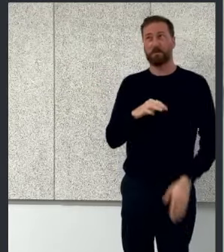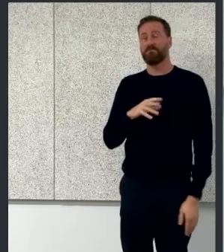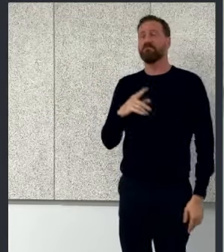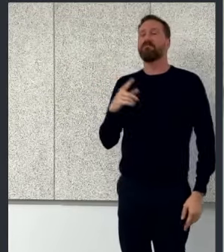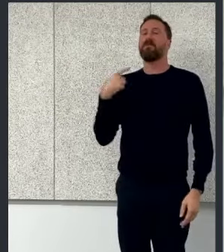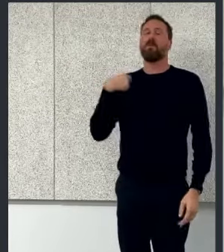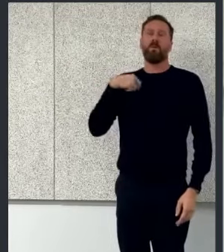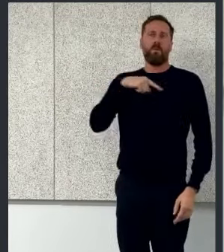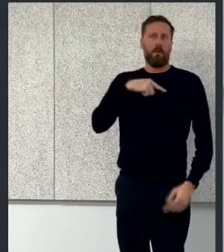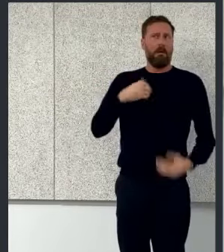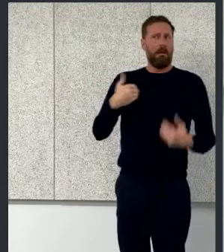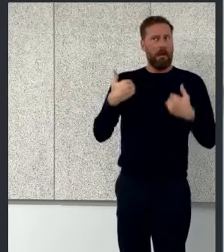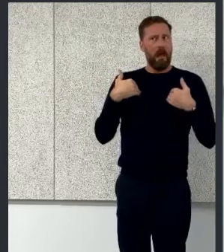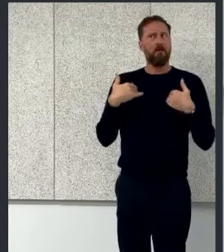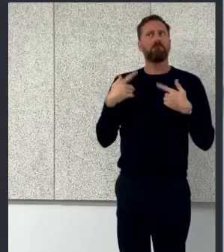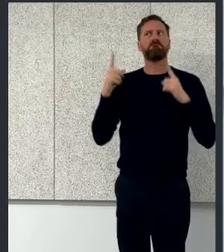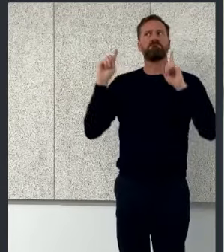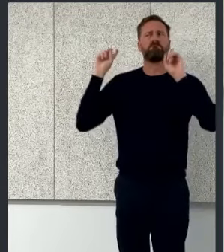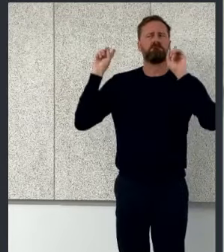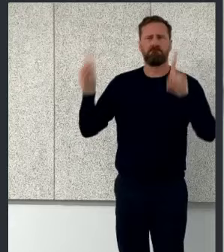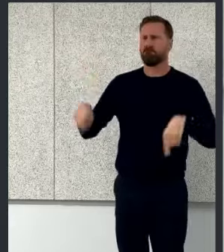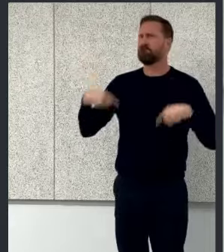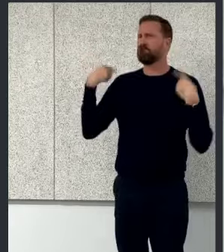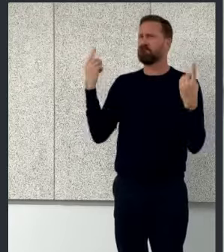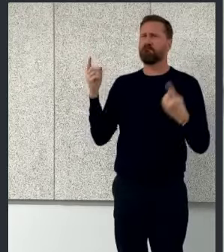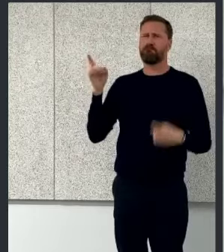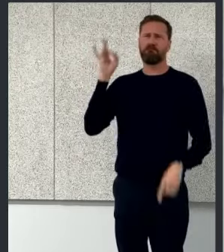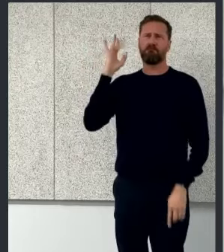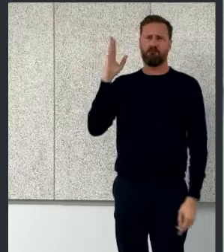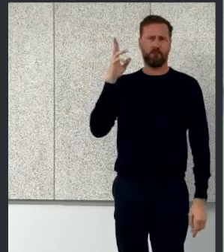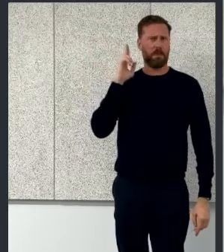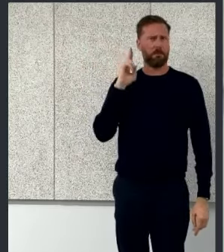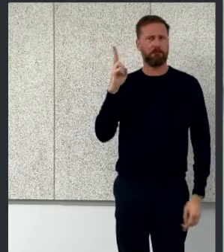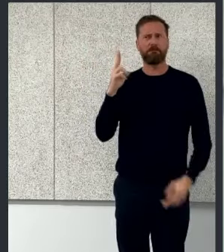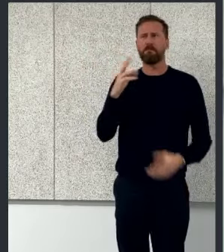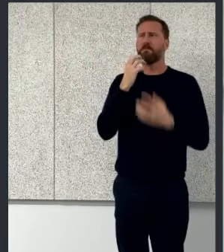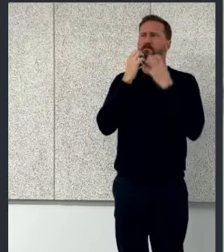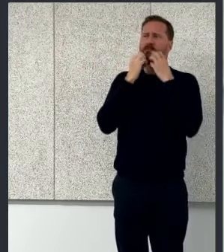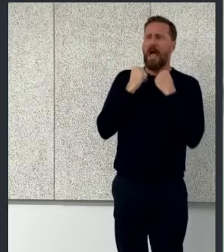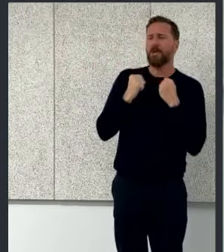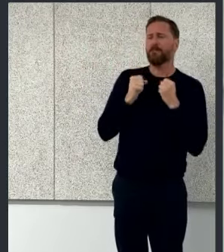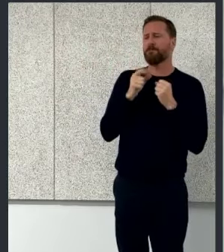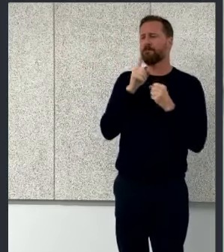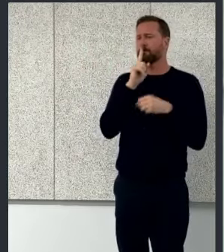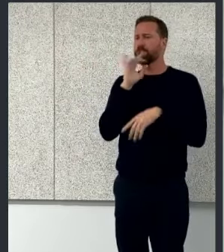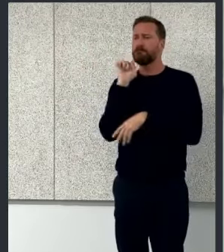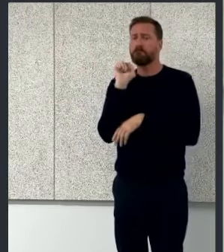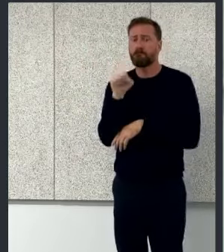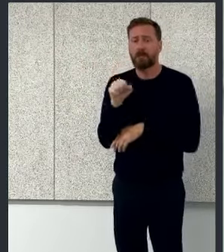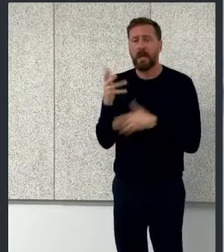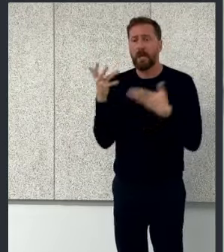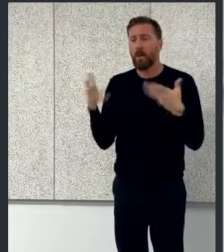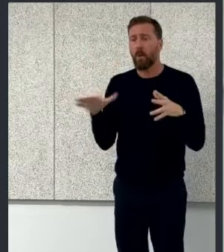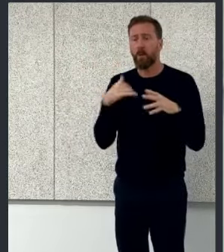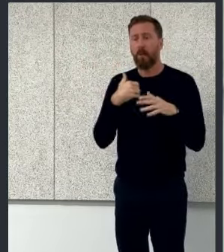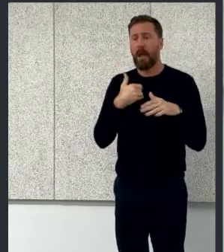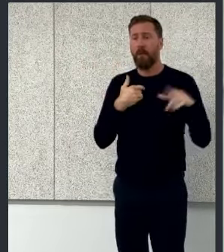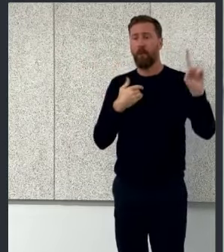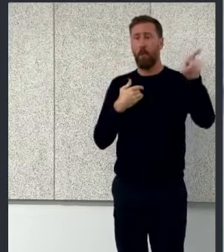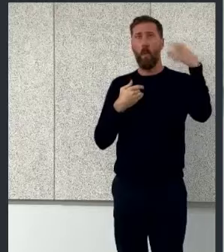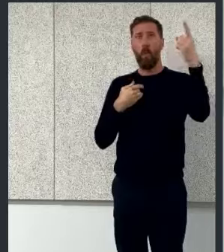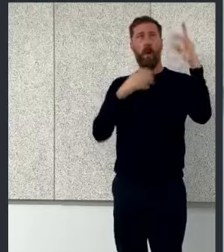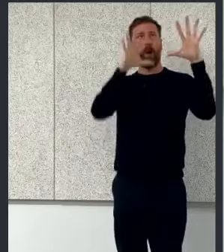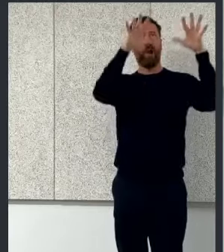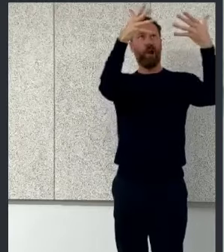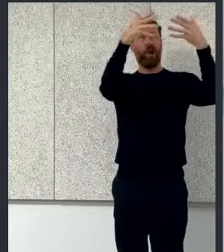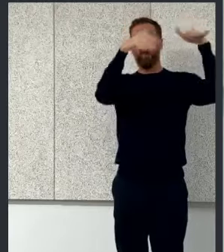really valued and leaned into not wanting there to be one model or, you